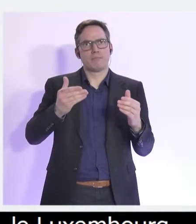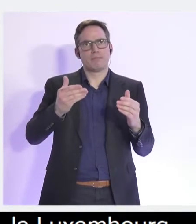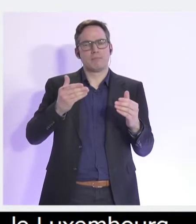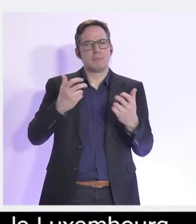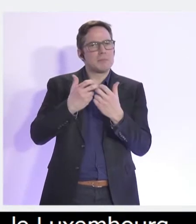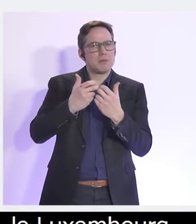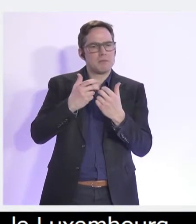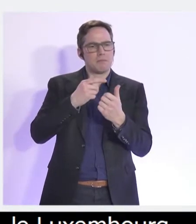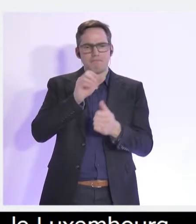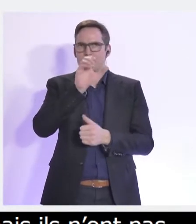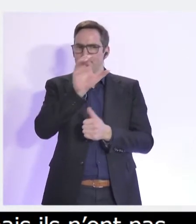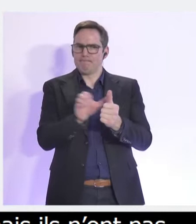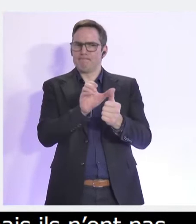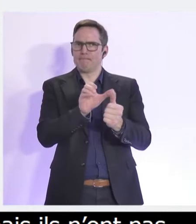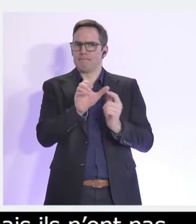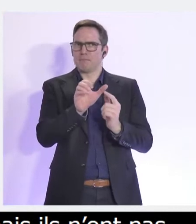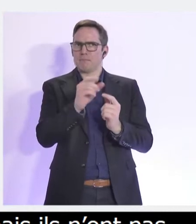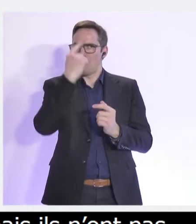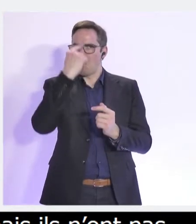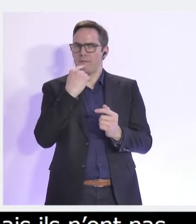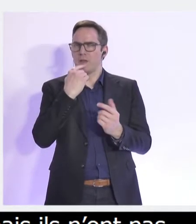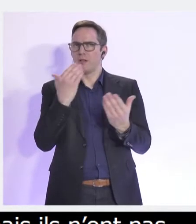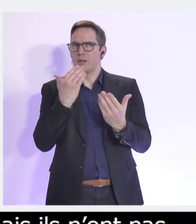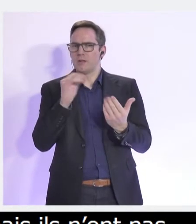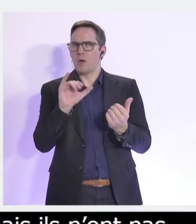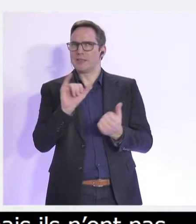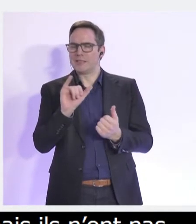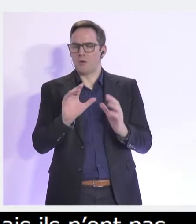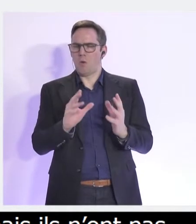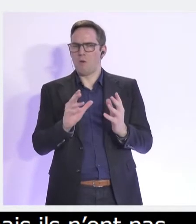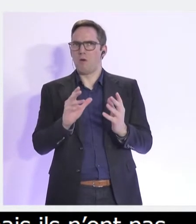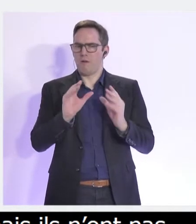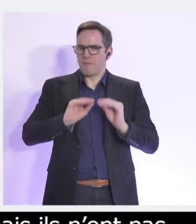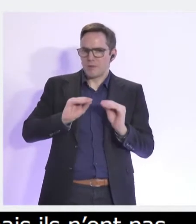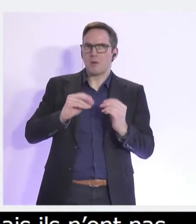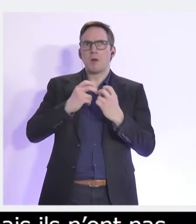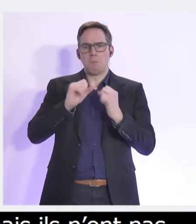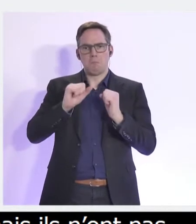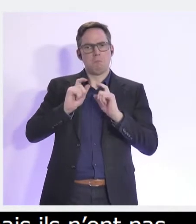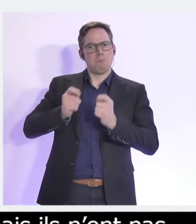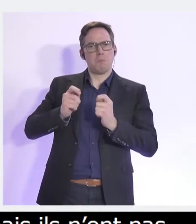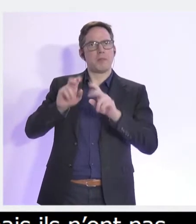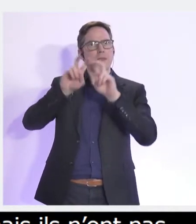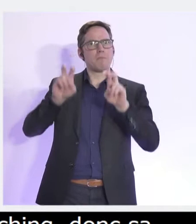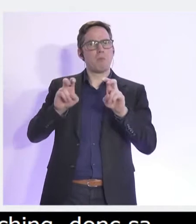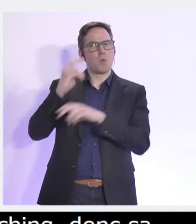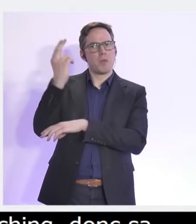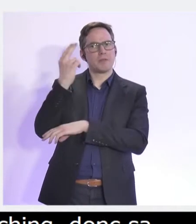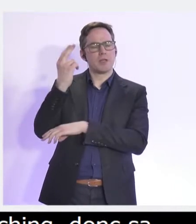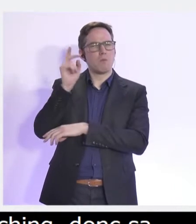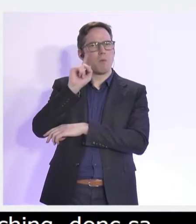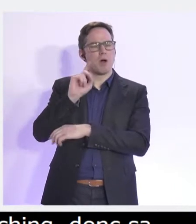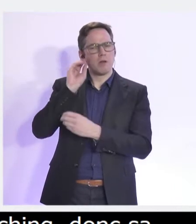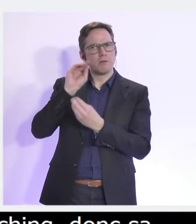do together. So what is the profile? We have to work on training of these job coaches make sure they get